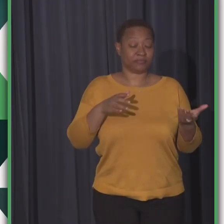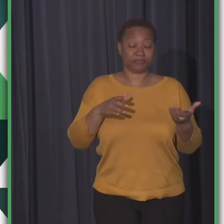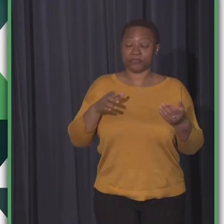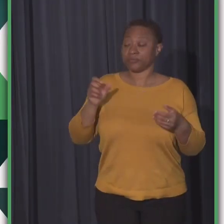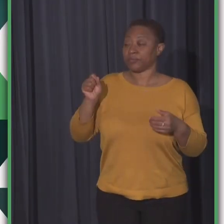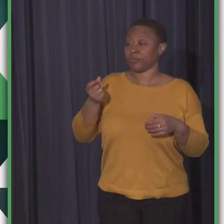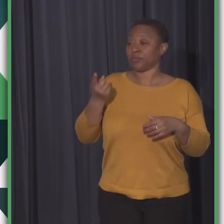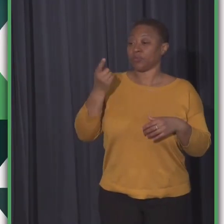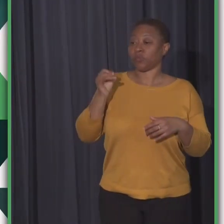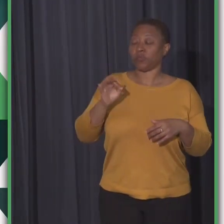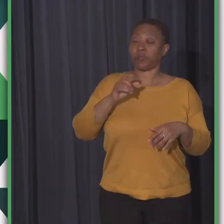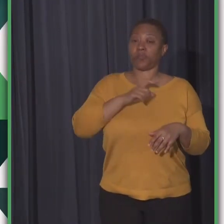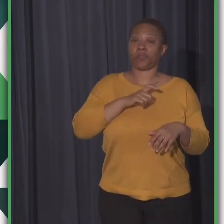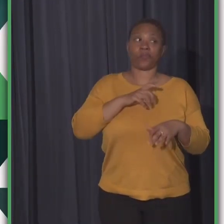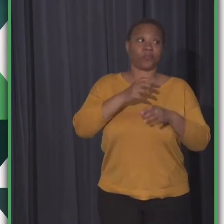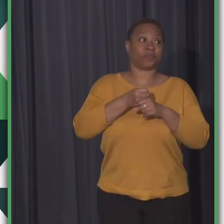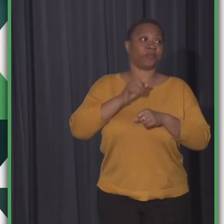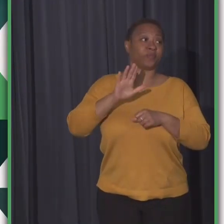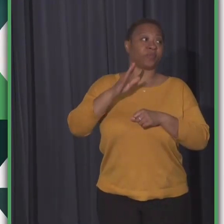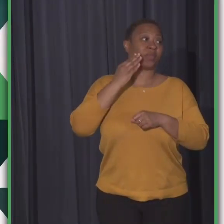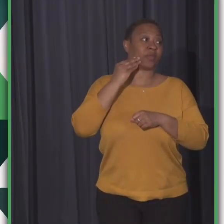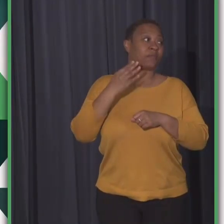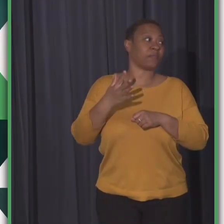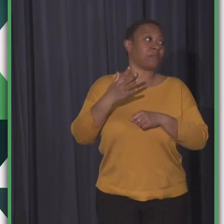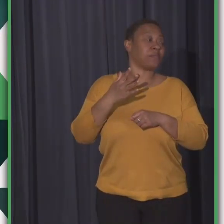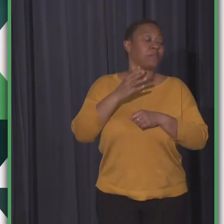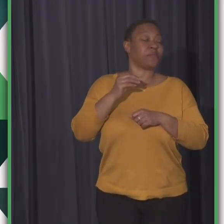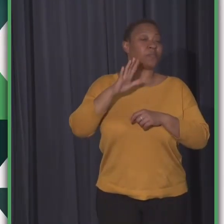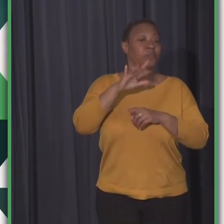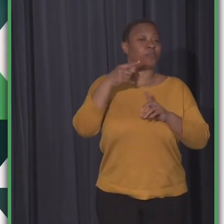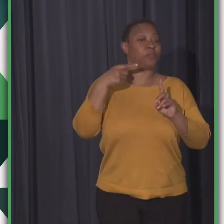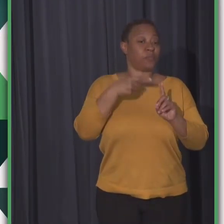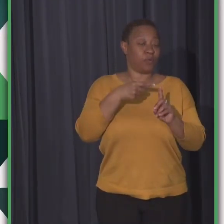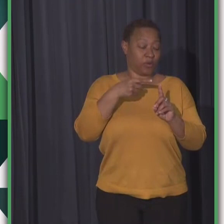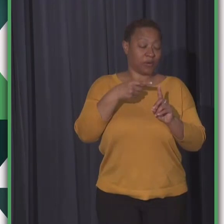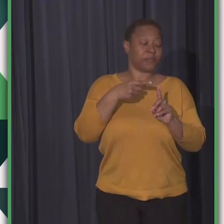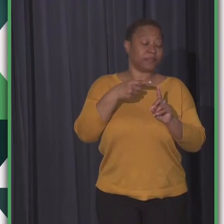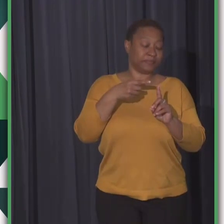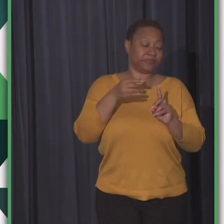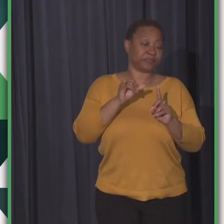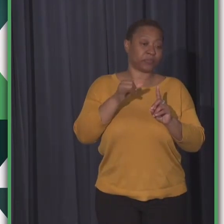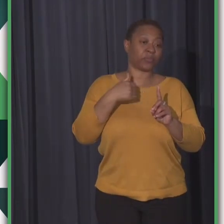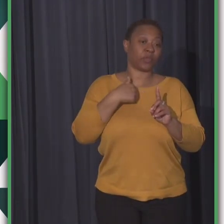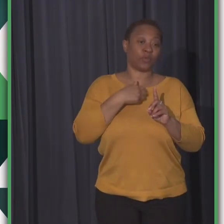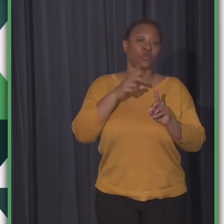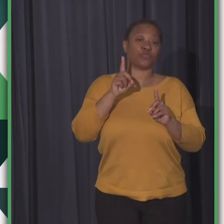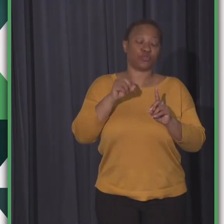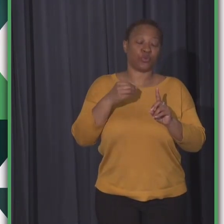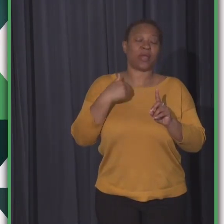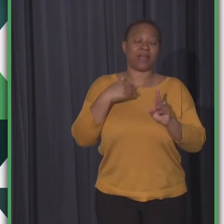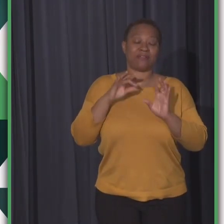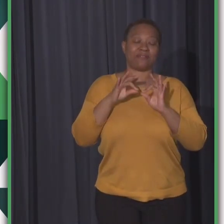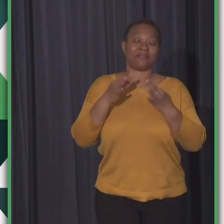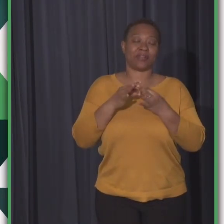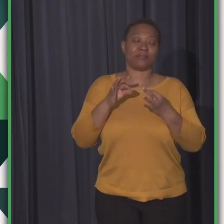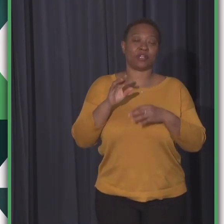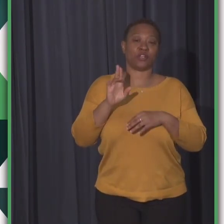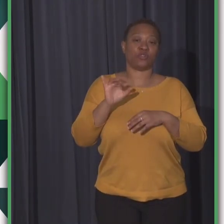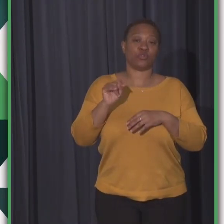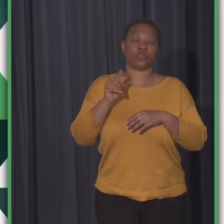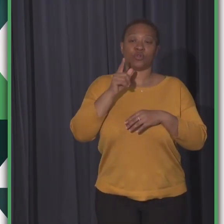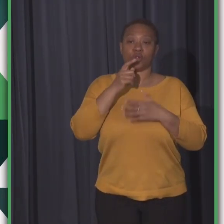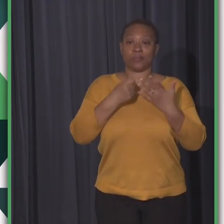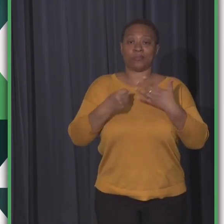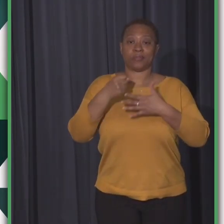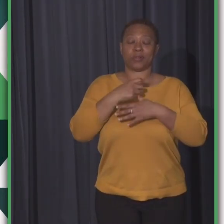the officers get her information? And to your point, Mr. Chairman, we do have a family unit. Their primary responsibility is to